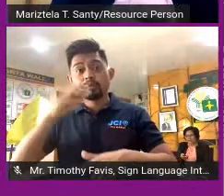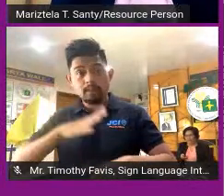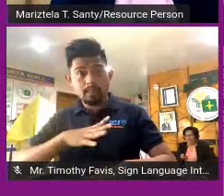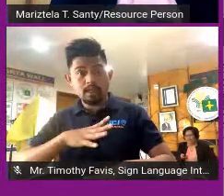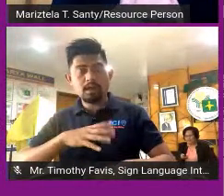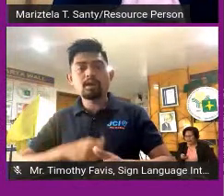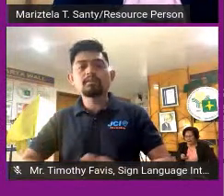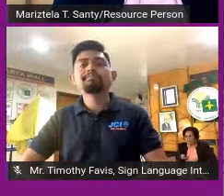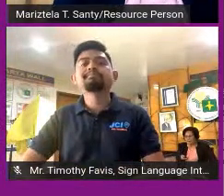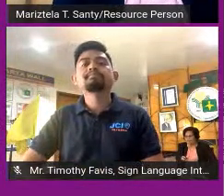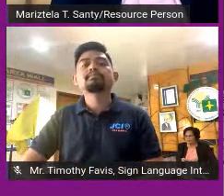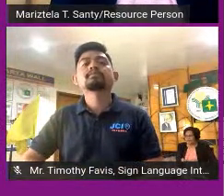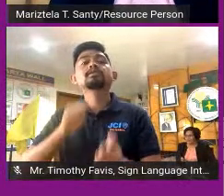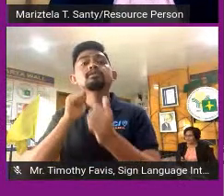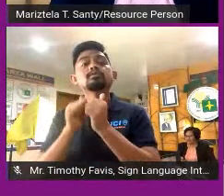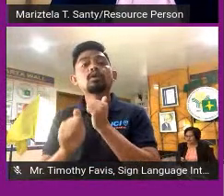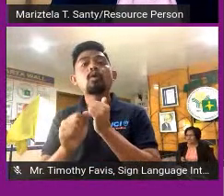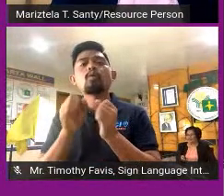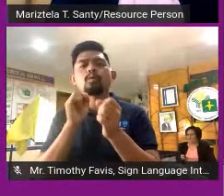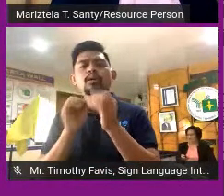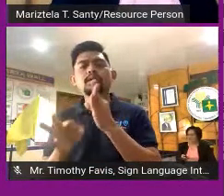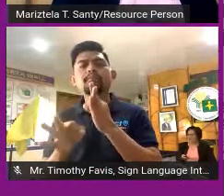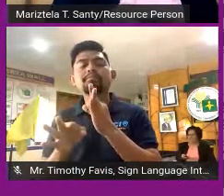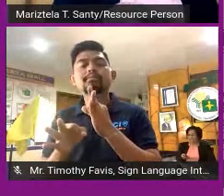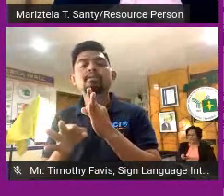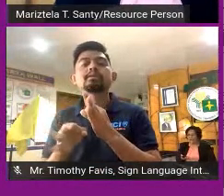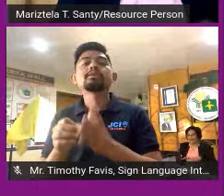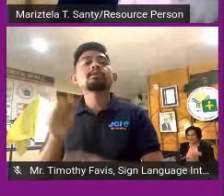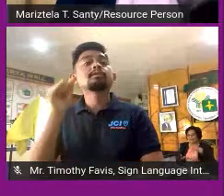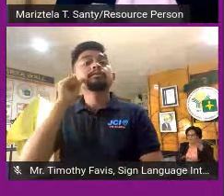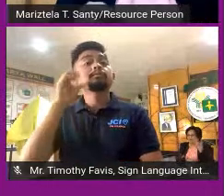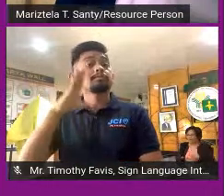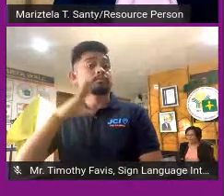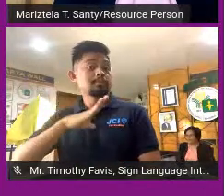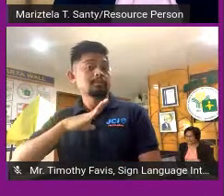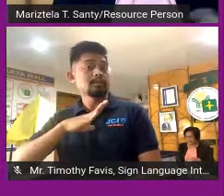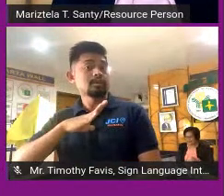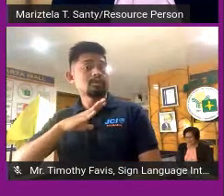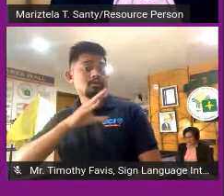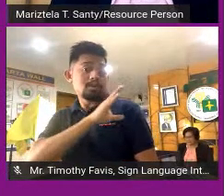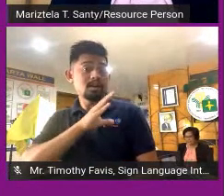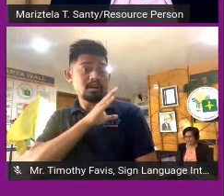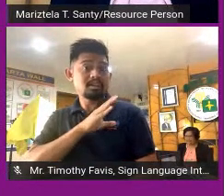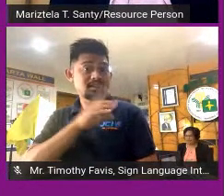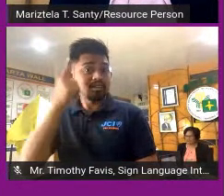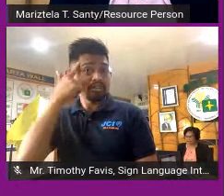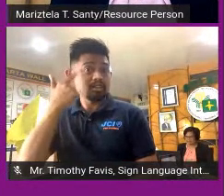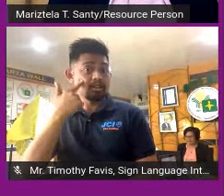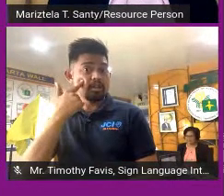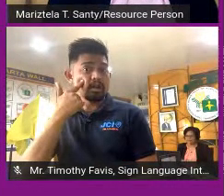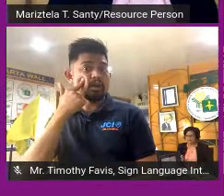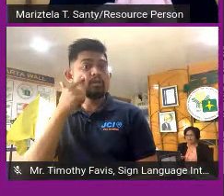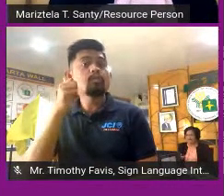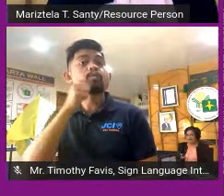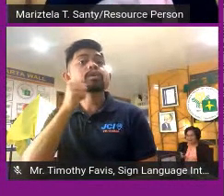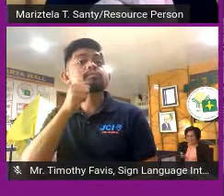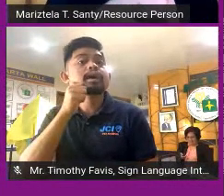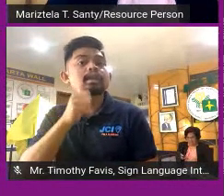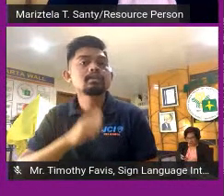So, pag women daw, enduring, ano po, inang some of the characteristics ng kababaihan,